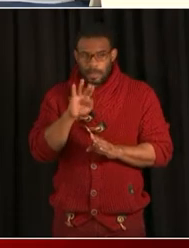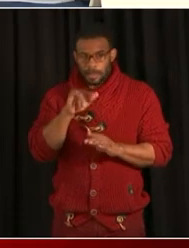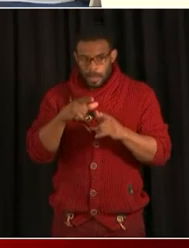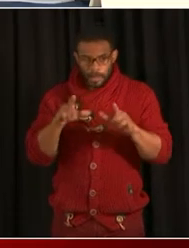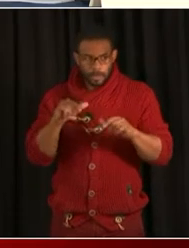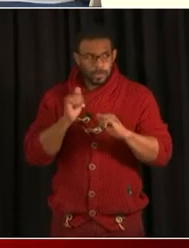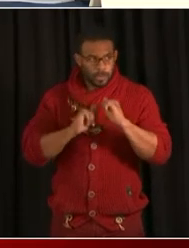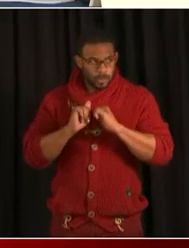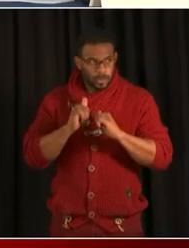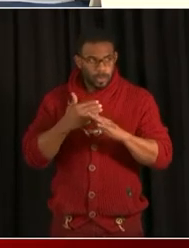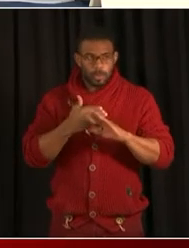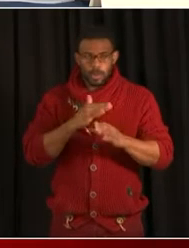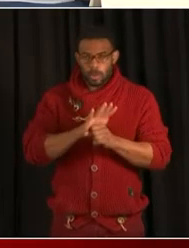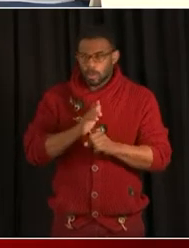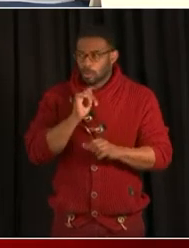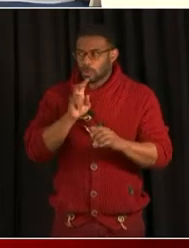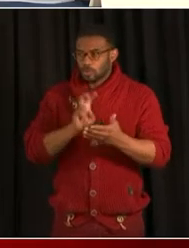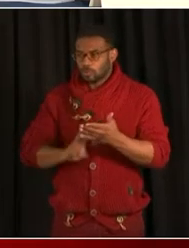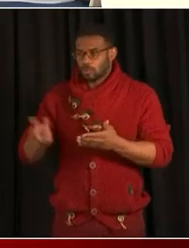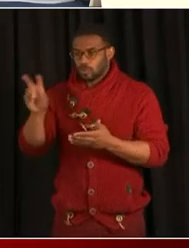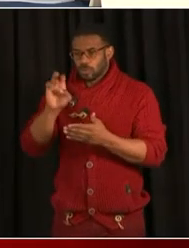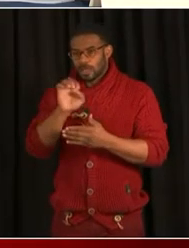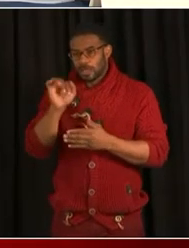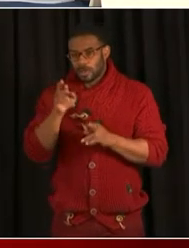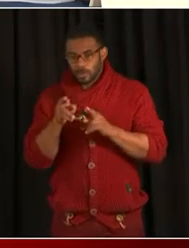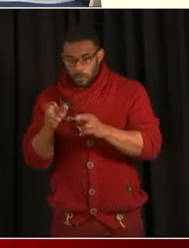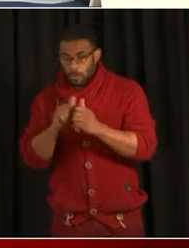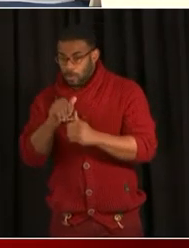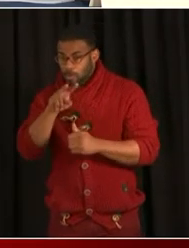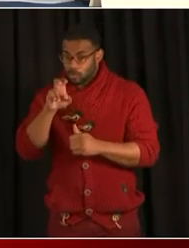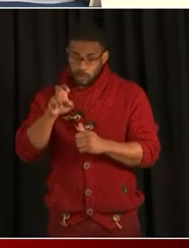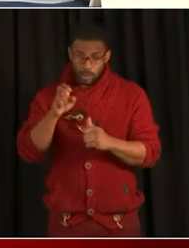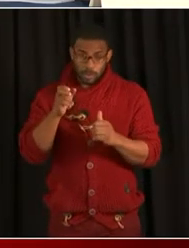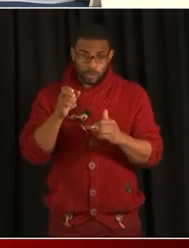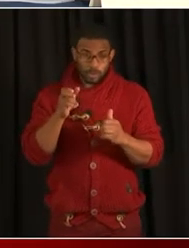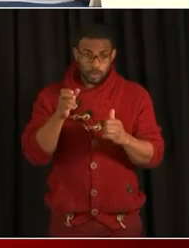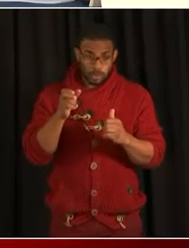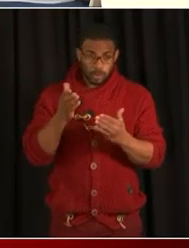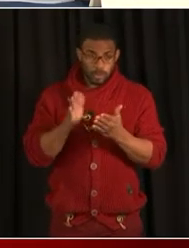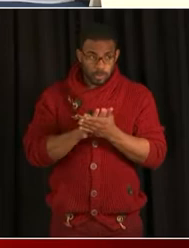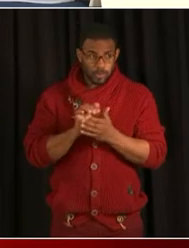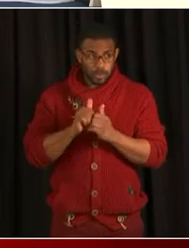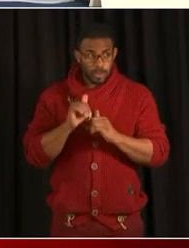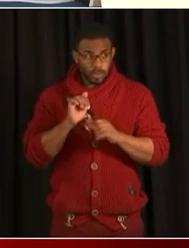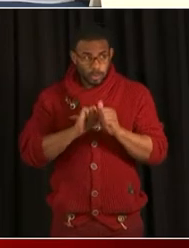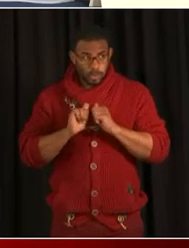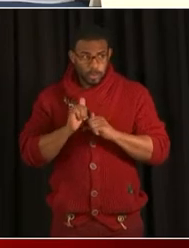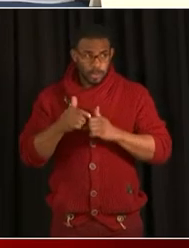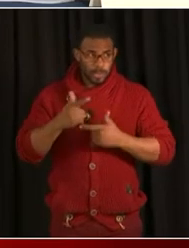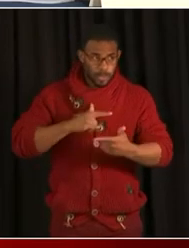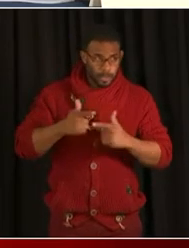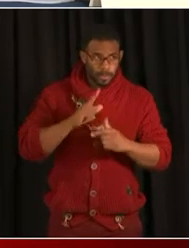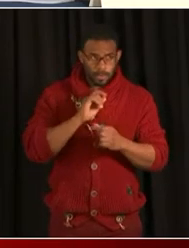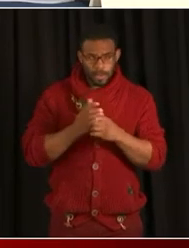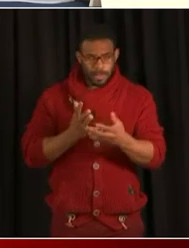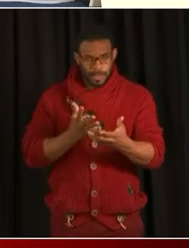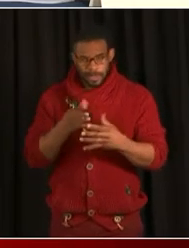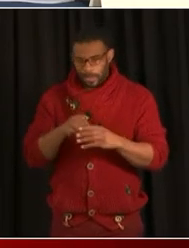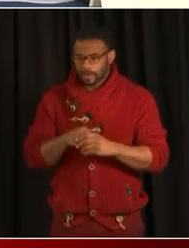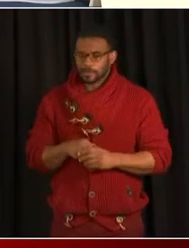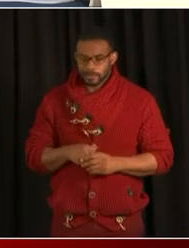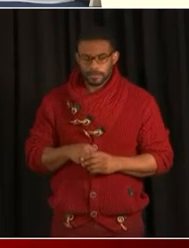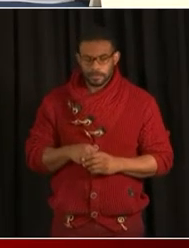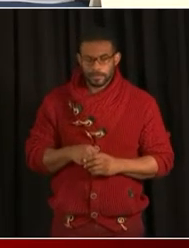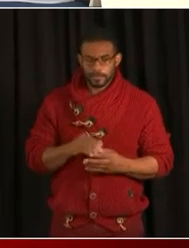bilingual shows. Pre-COVID, we were touring east of the river to underserved schools with those shows. They're interactive and really engage